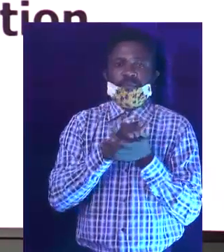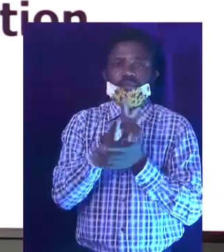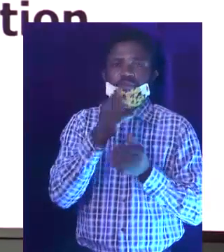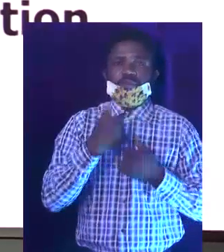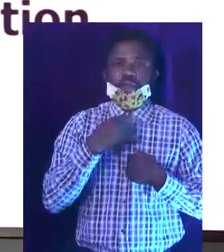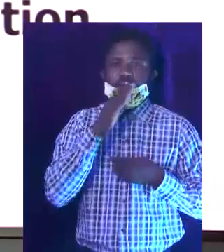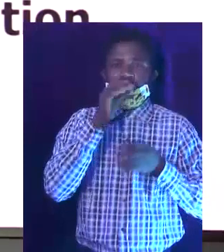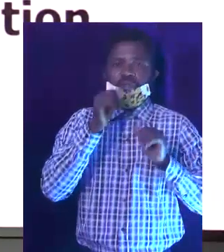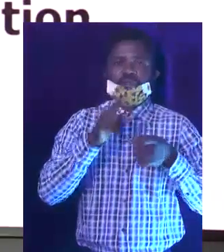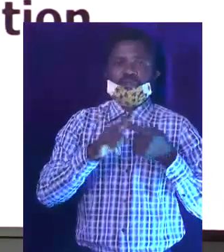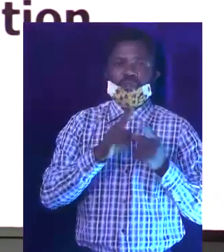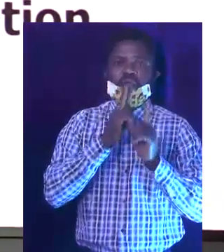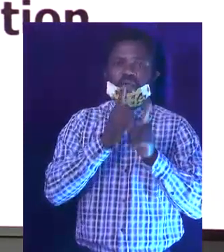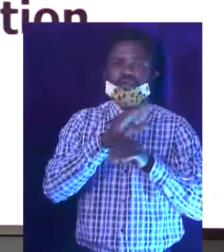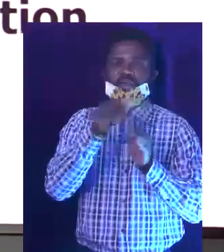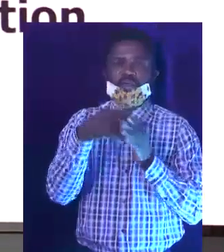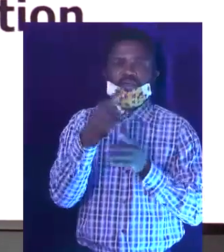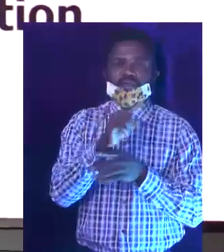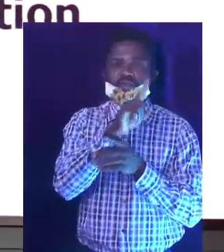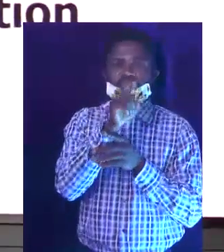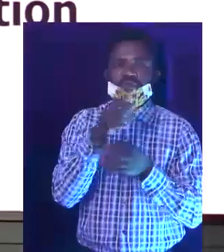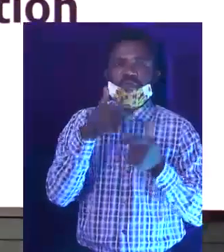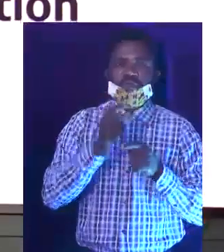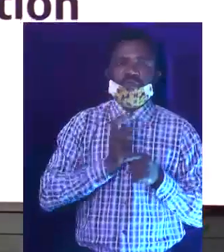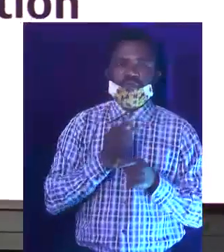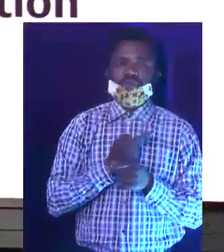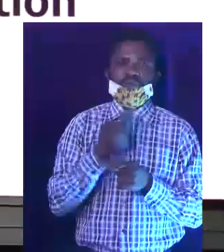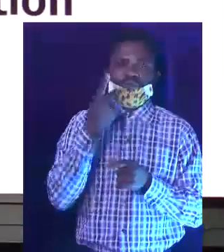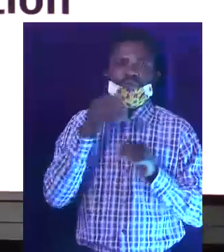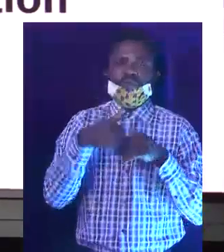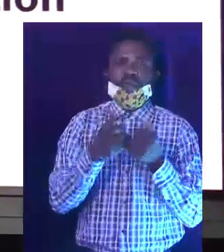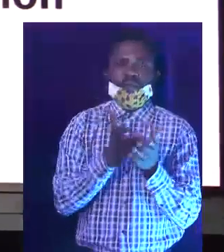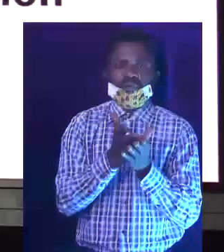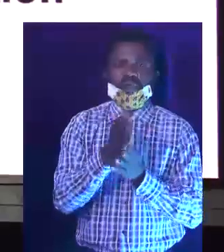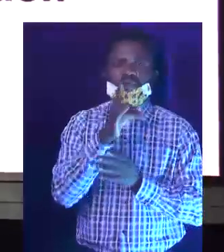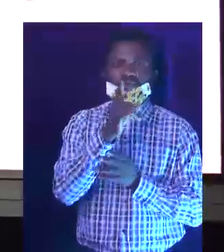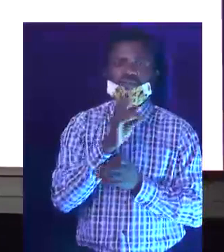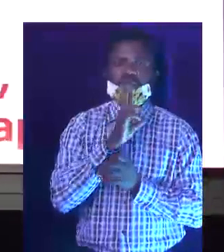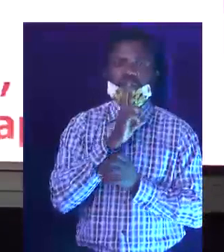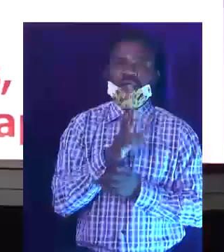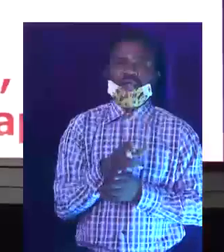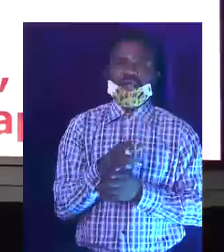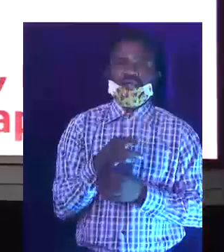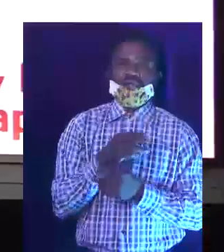I believe you've been able to answer all the questions. Now let's see how right you are.